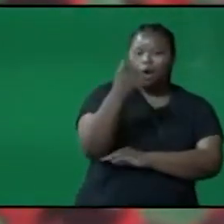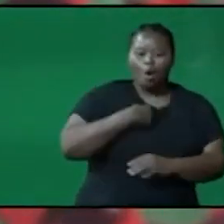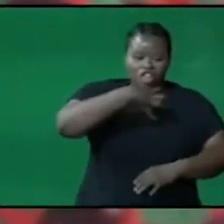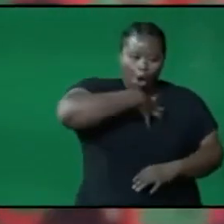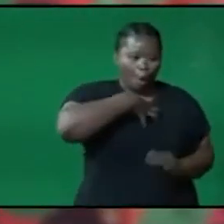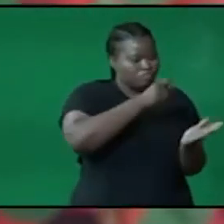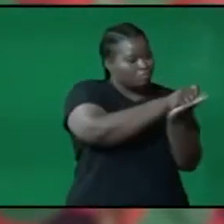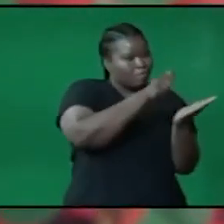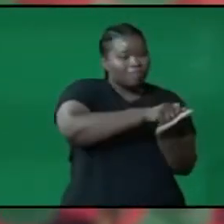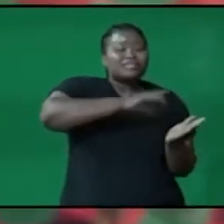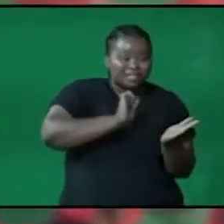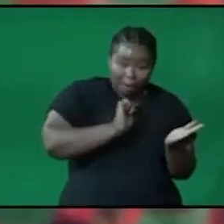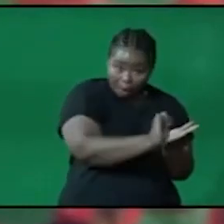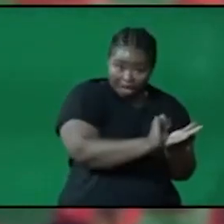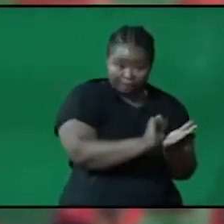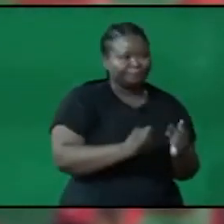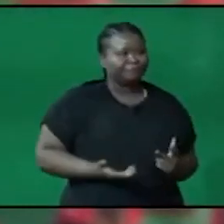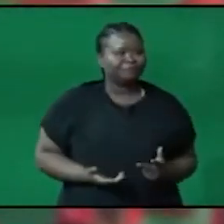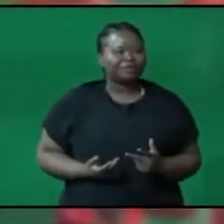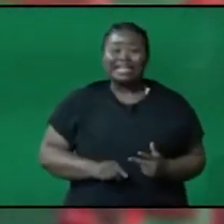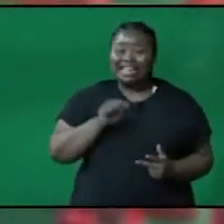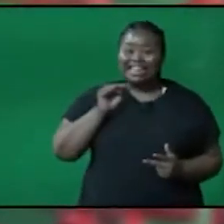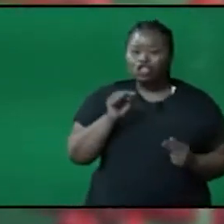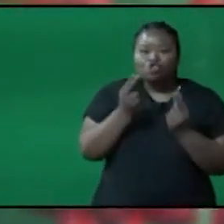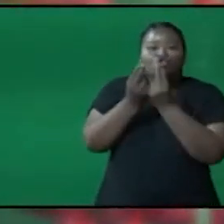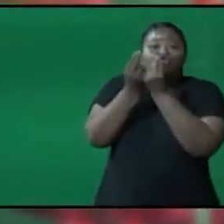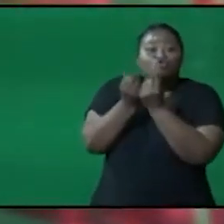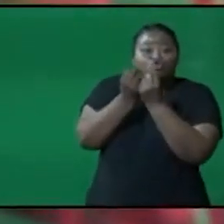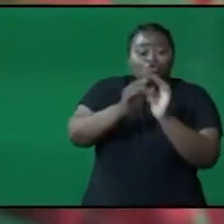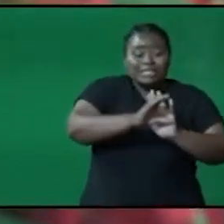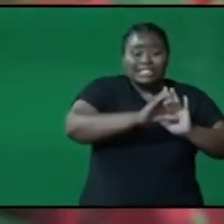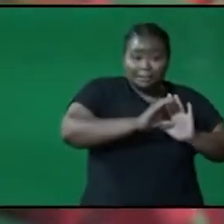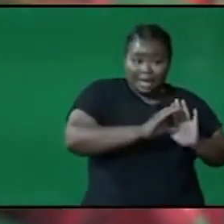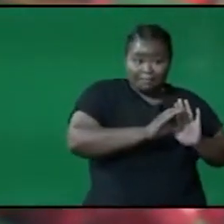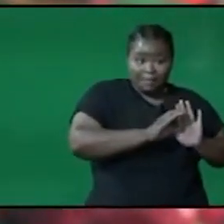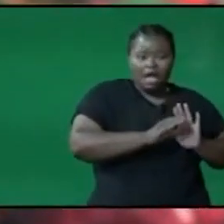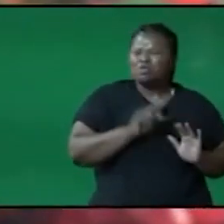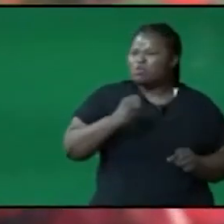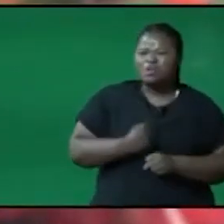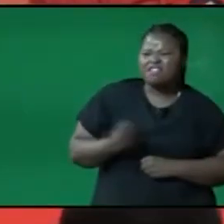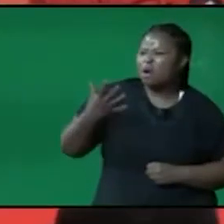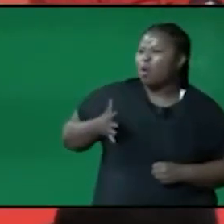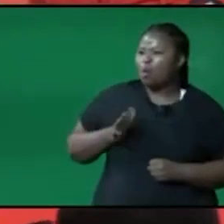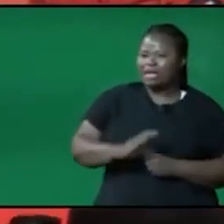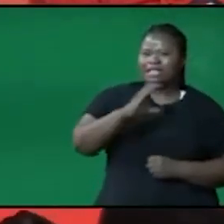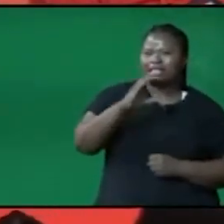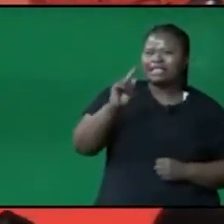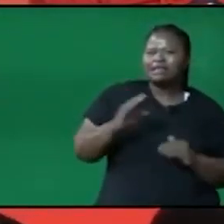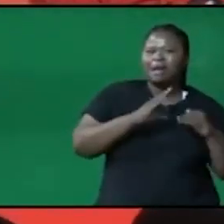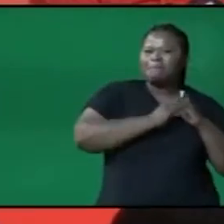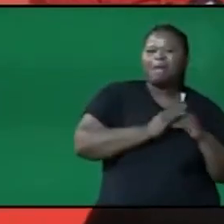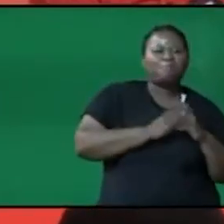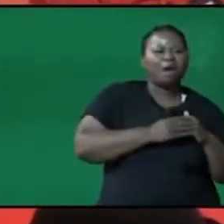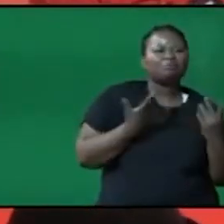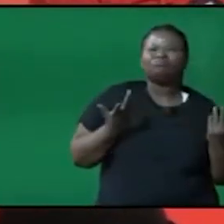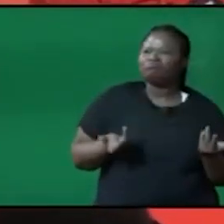own writings. Accordingly, in this new chapter, comrade delegates, we do not want CCT members who will